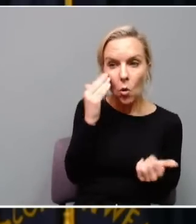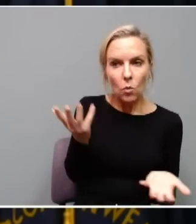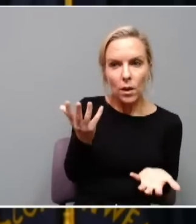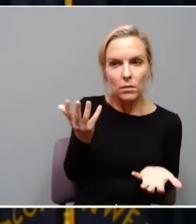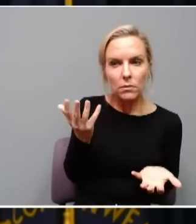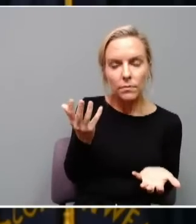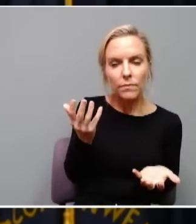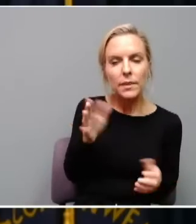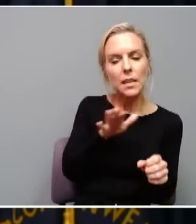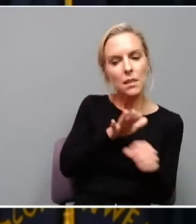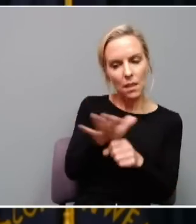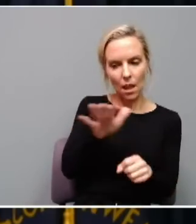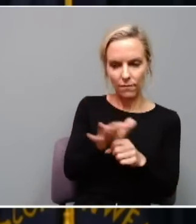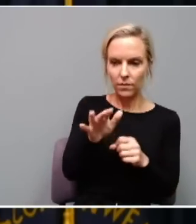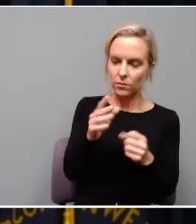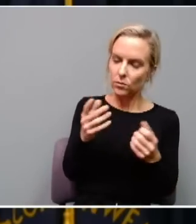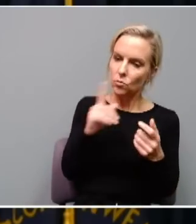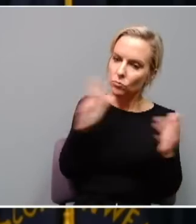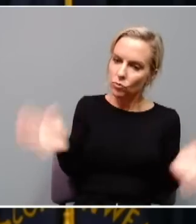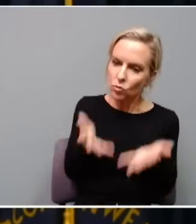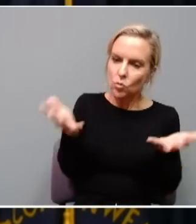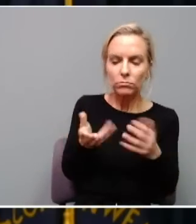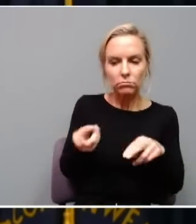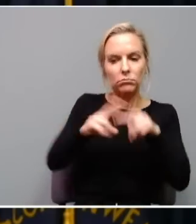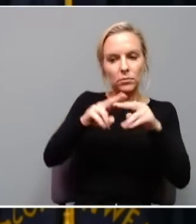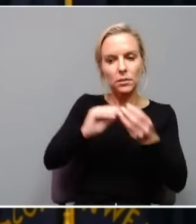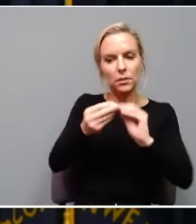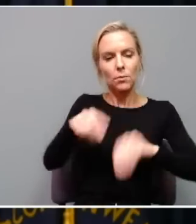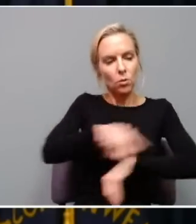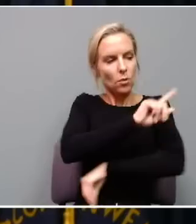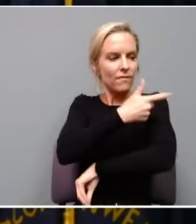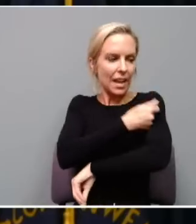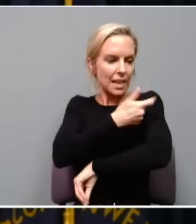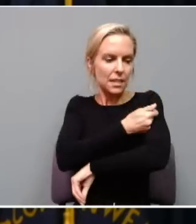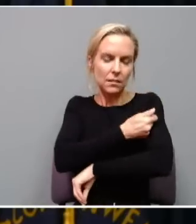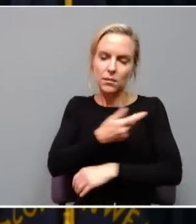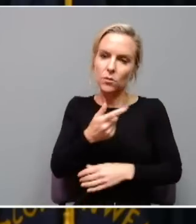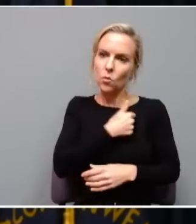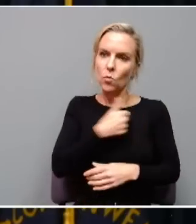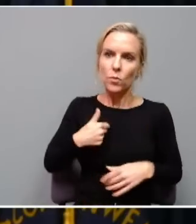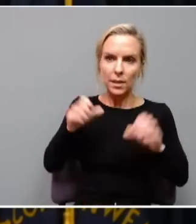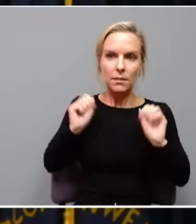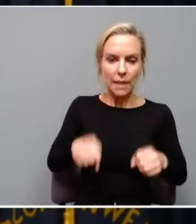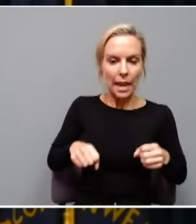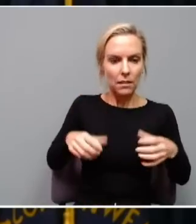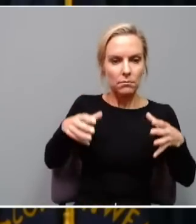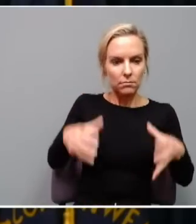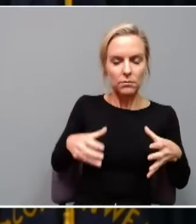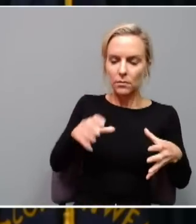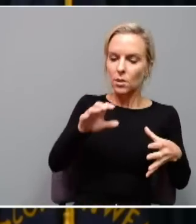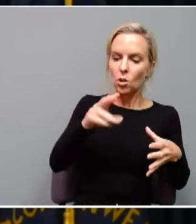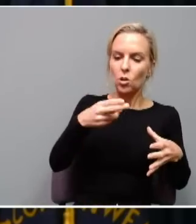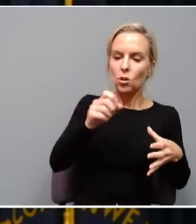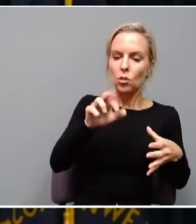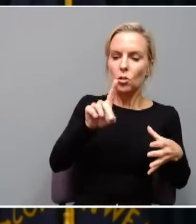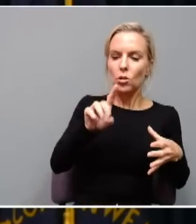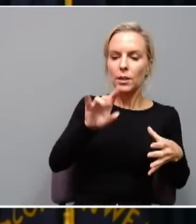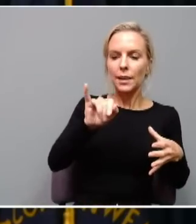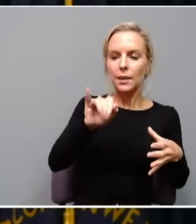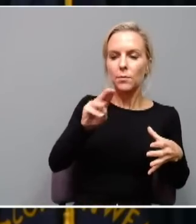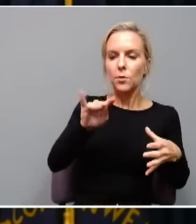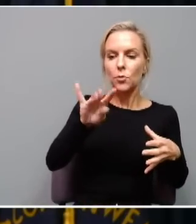vaccinated to reach that herd immunity. And let me remind folks that if you have gotten COVID, you still need to get